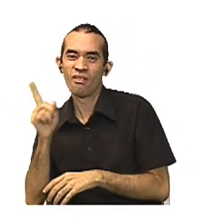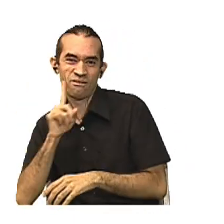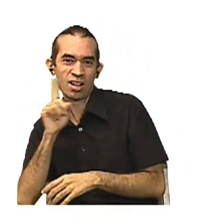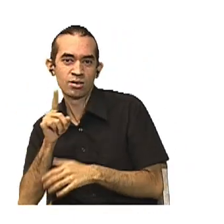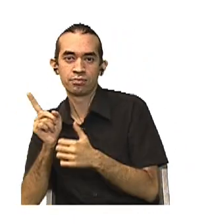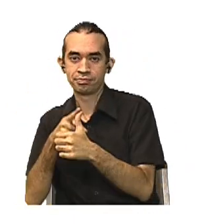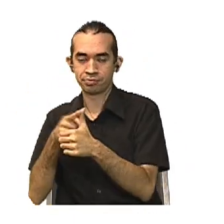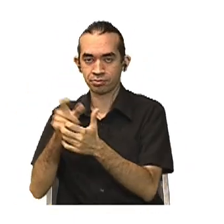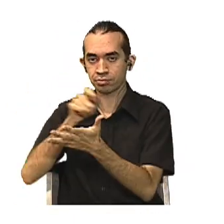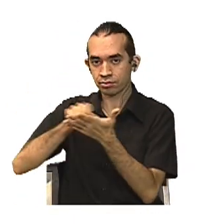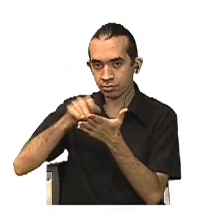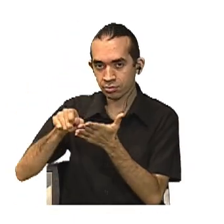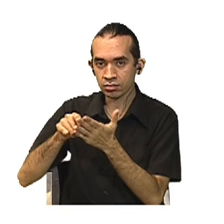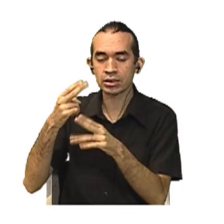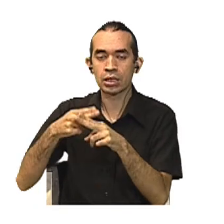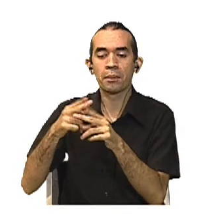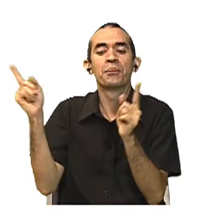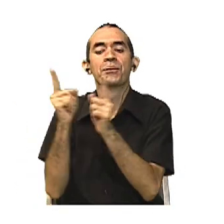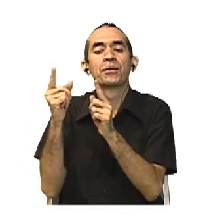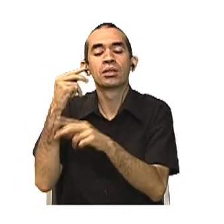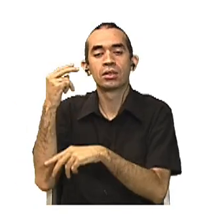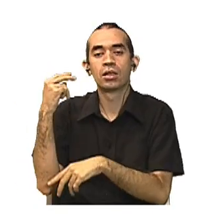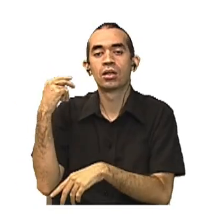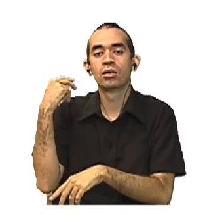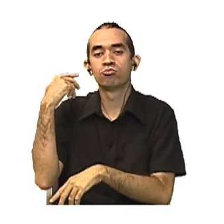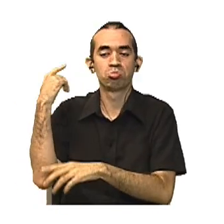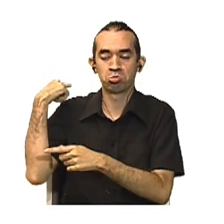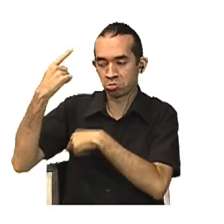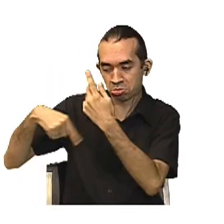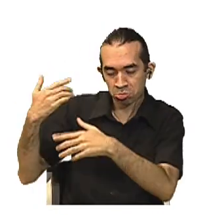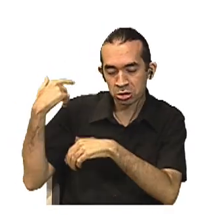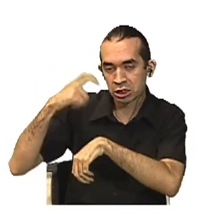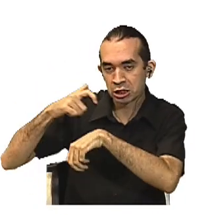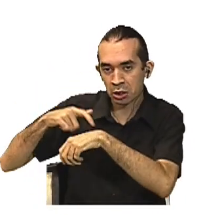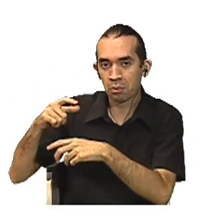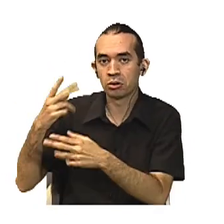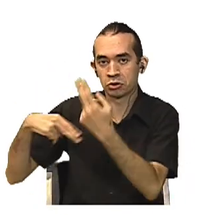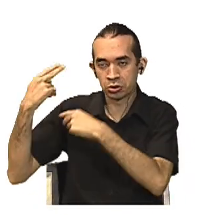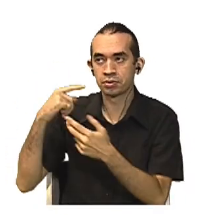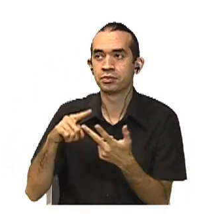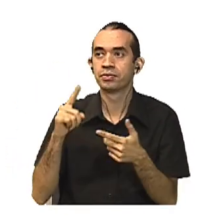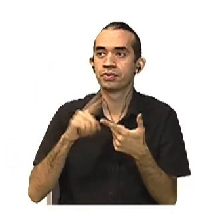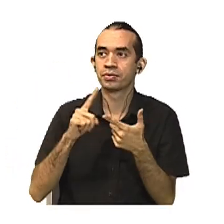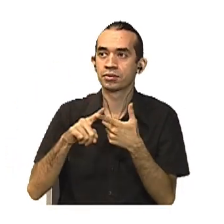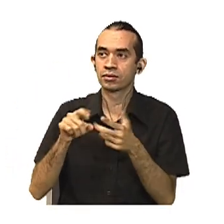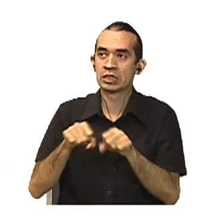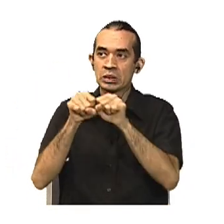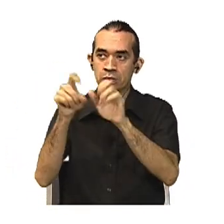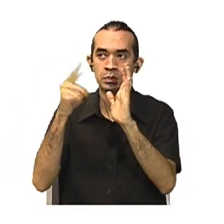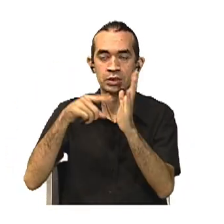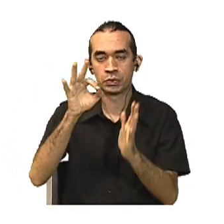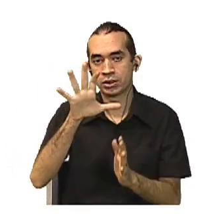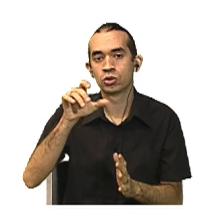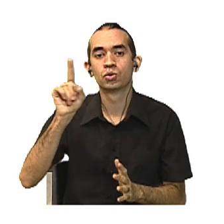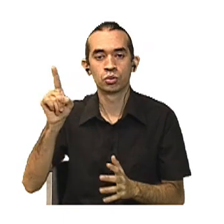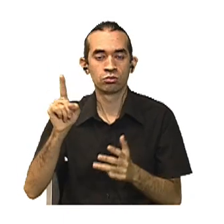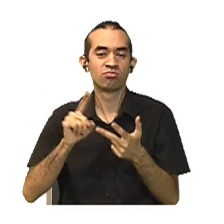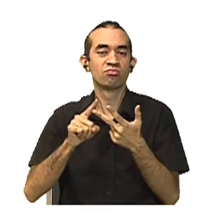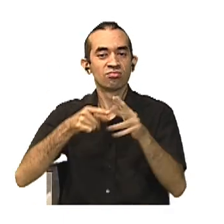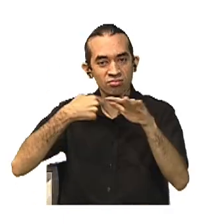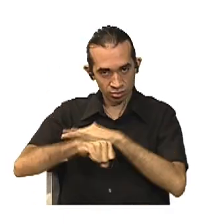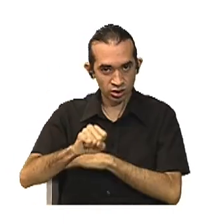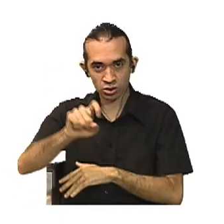Brief History of Time. He graduated in 1901 and he was born in Germany. Okay, let's continue with the